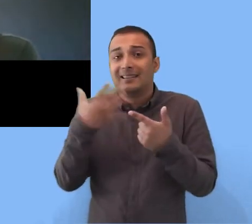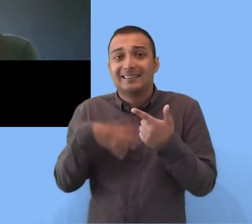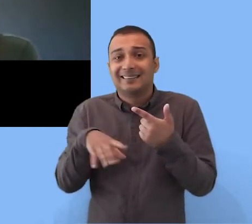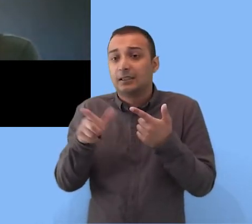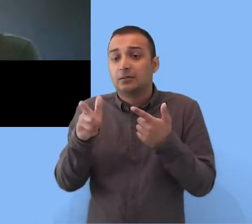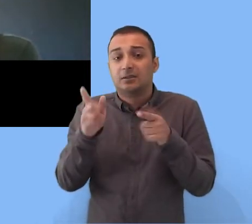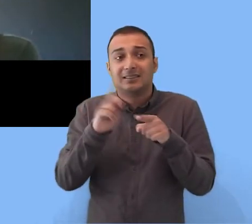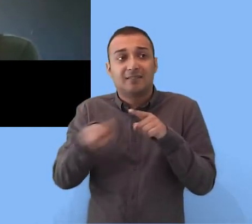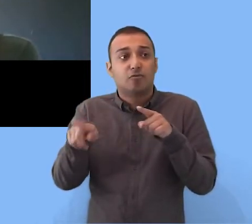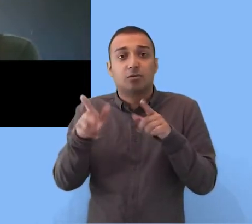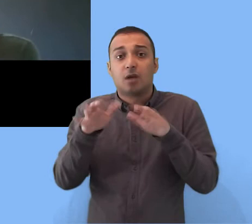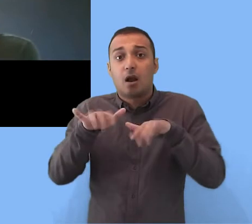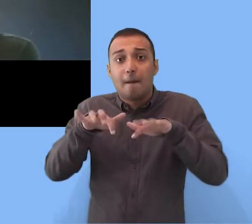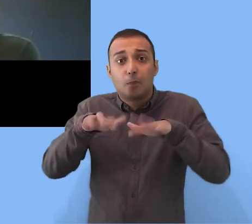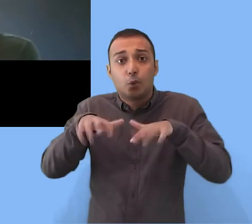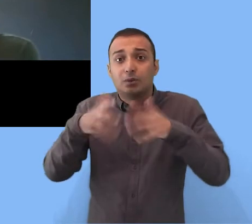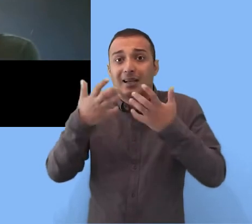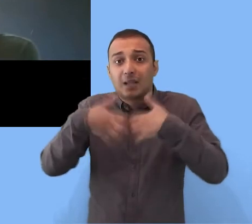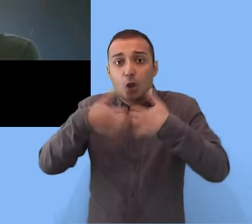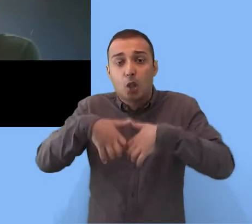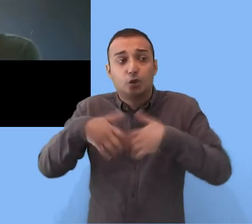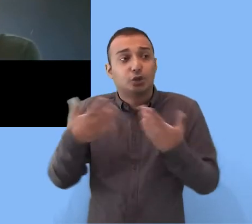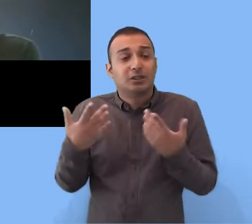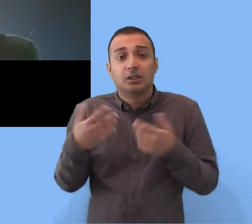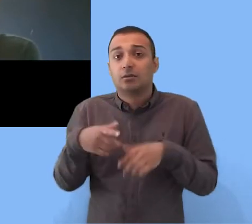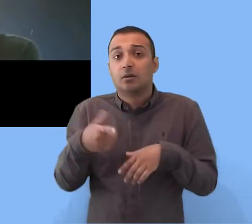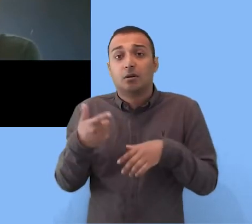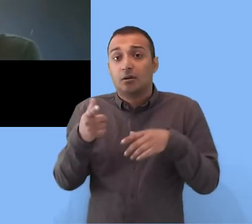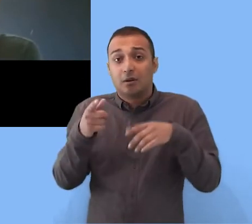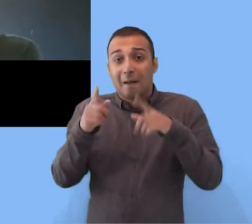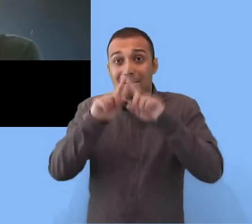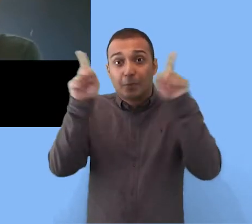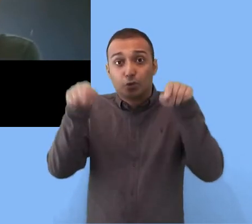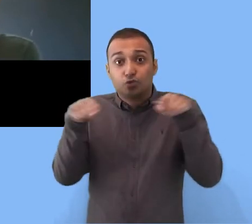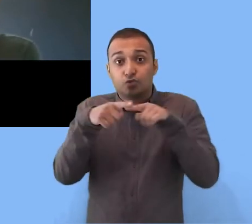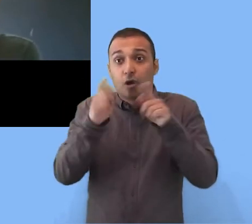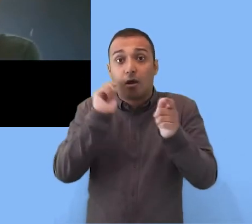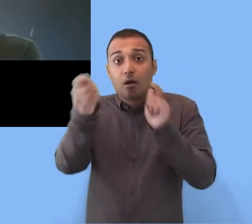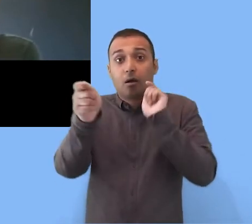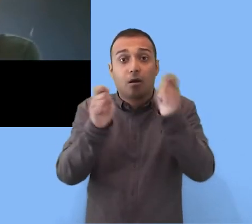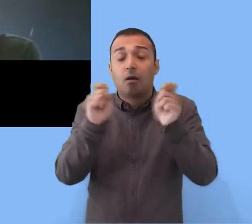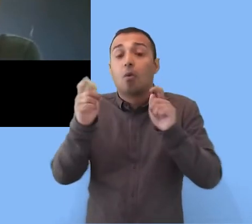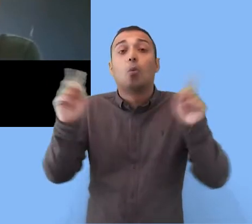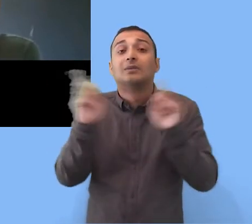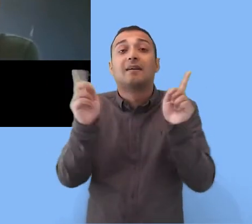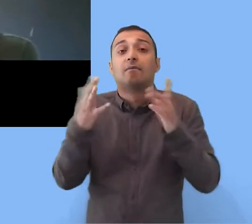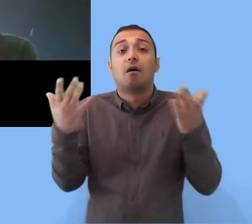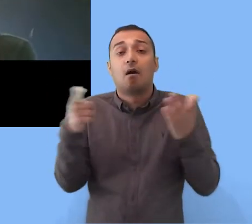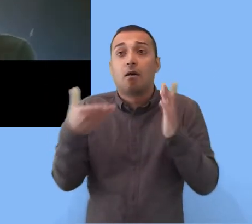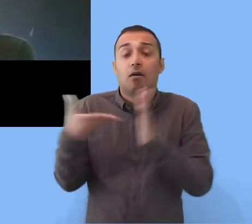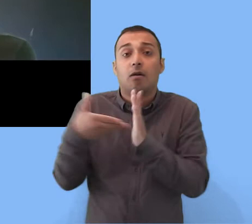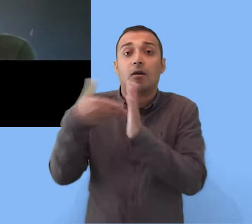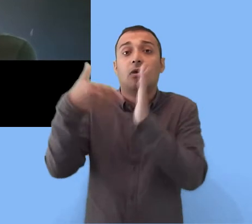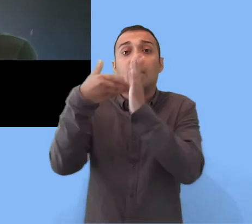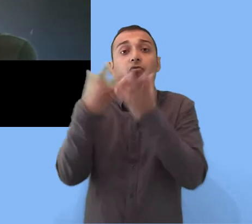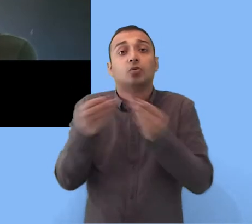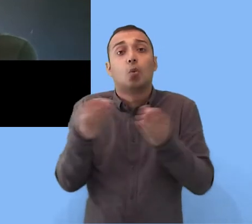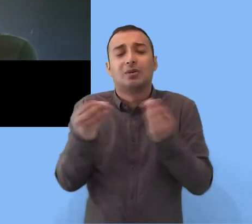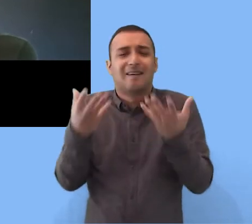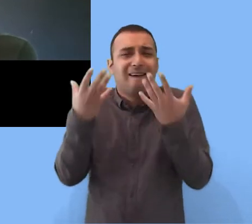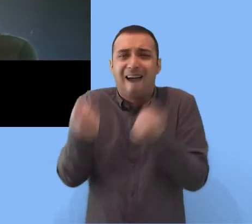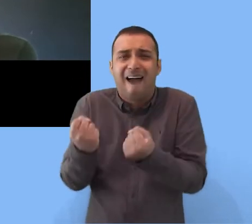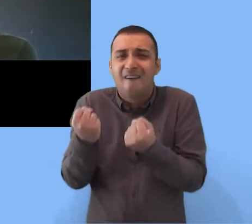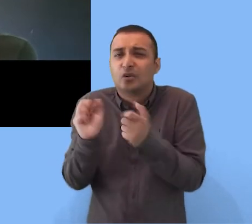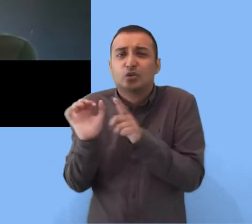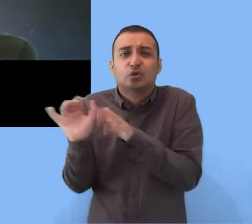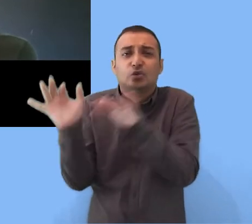different ICT resources or flashcards and so on, there is always a way to support the